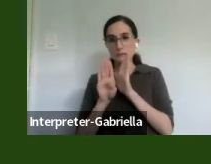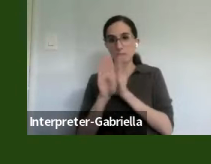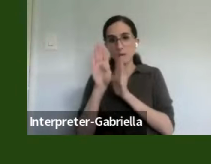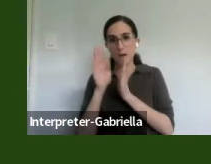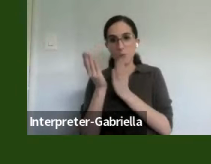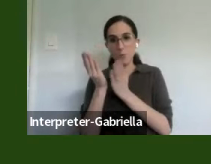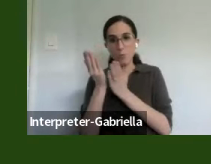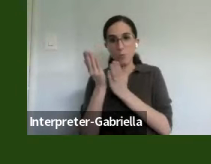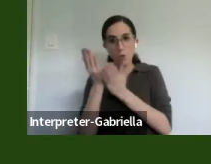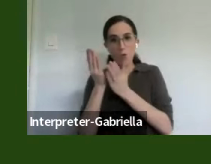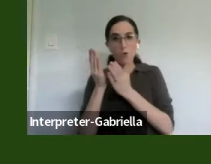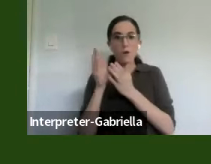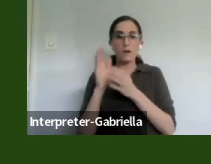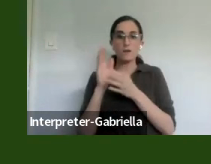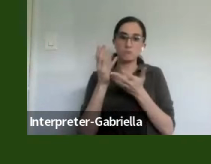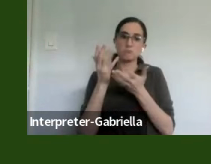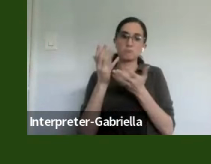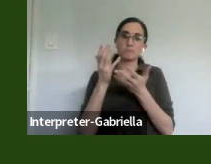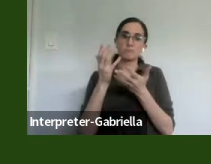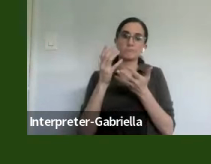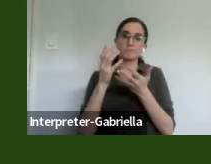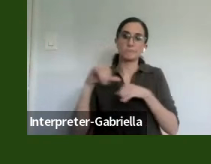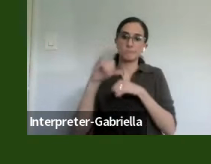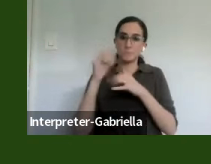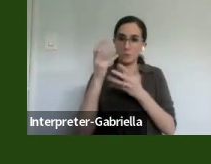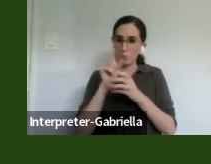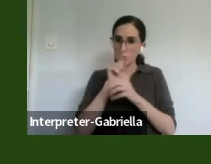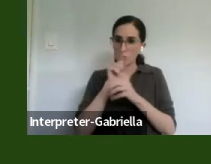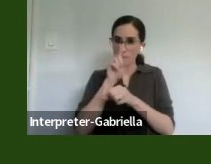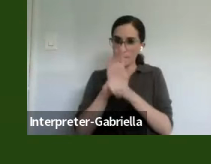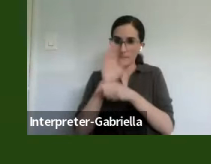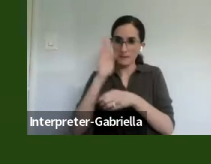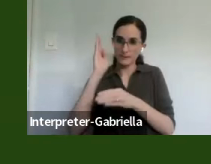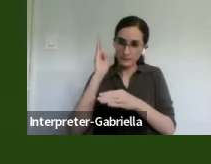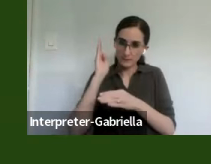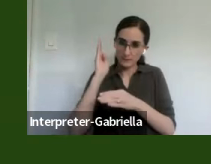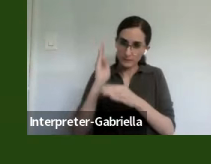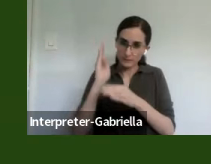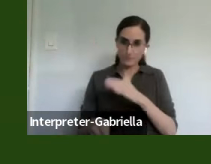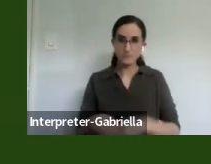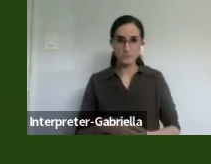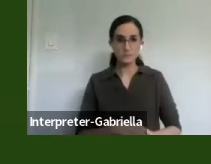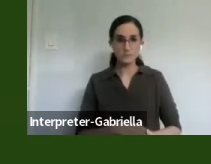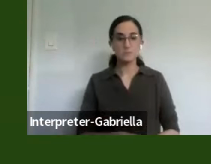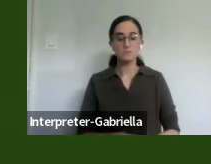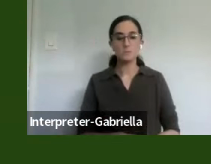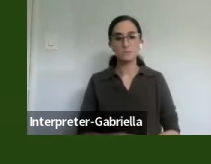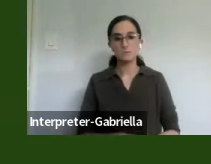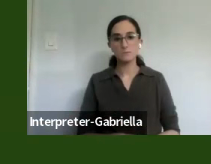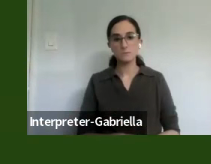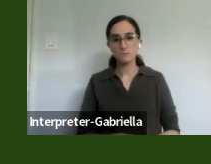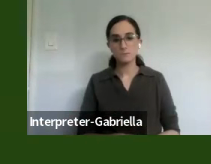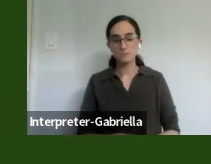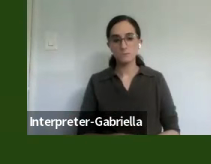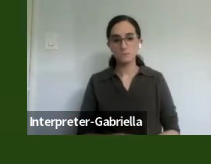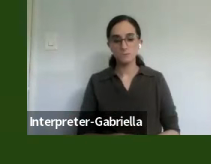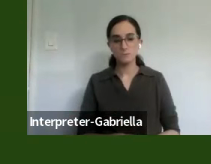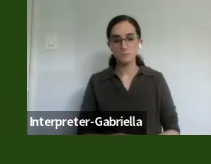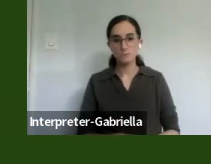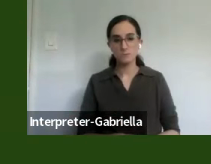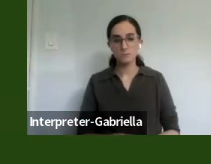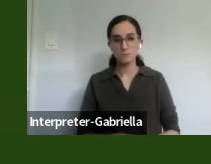done. Habrá trabajos que haremos fuera de estas juntas, inclusive la investigación, propuestas, y queremos trabajar